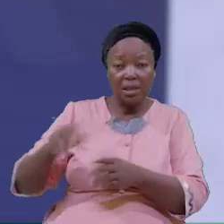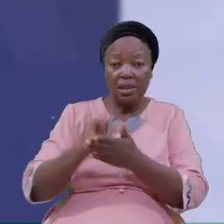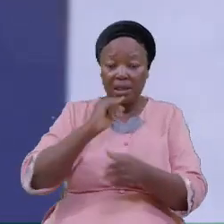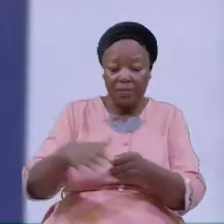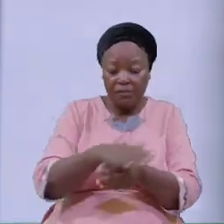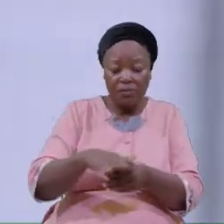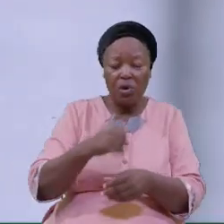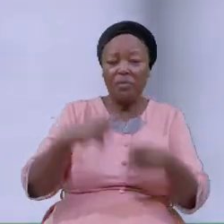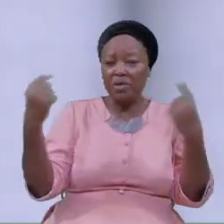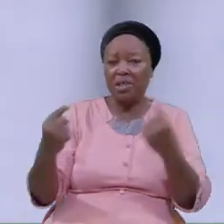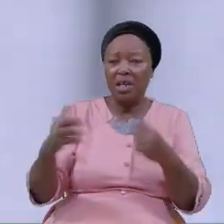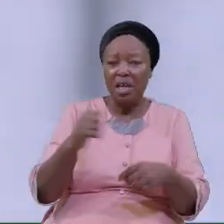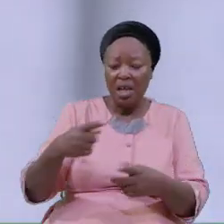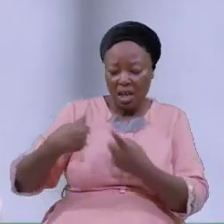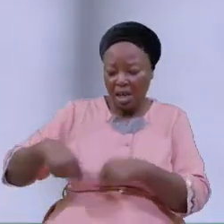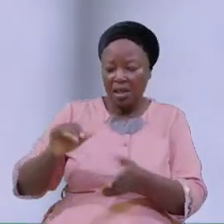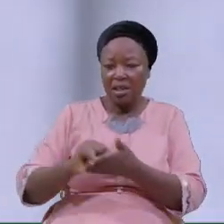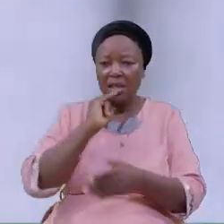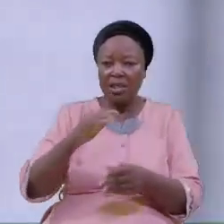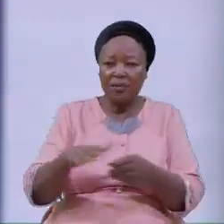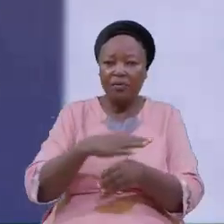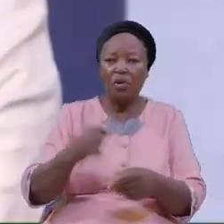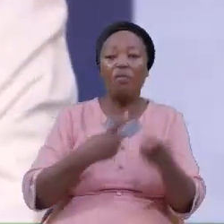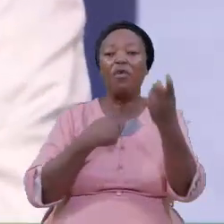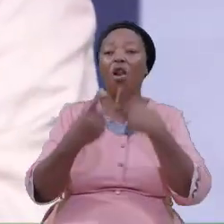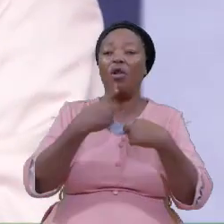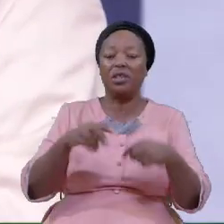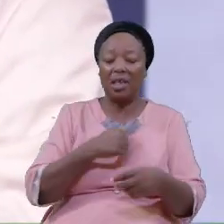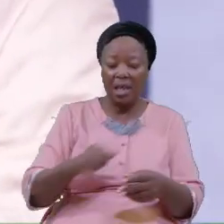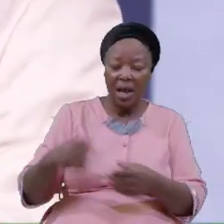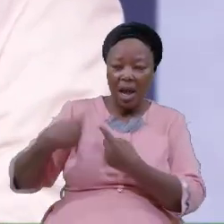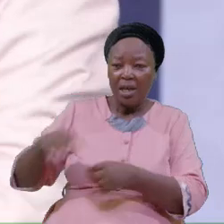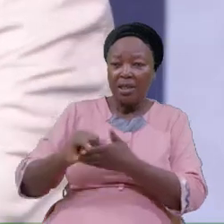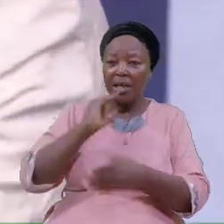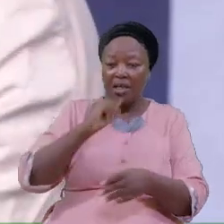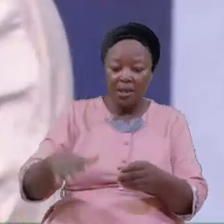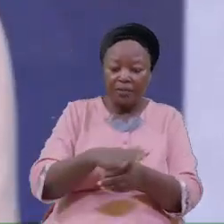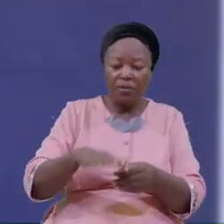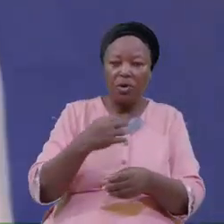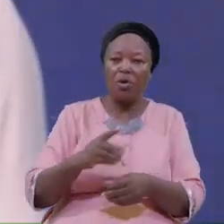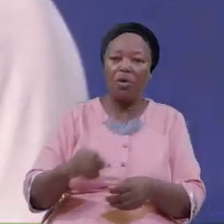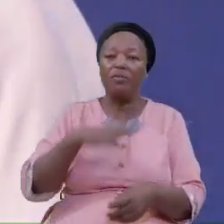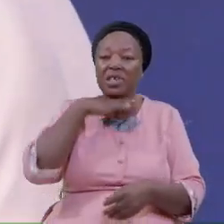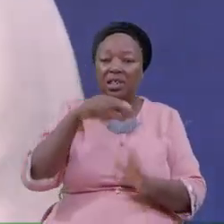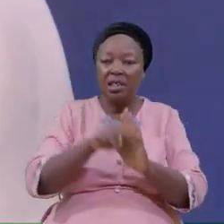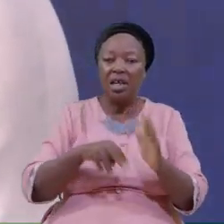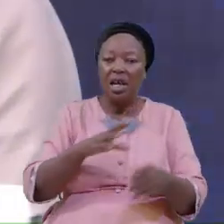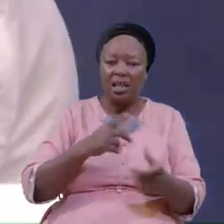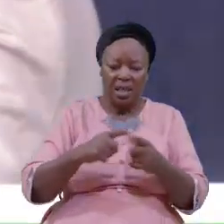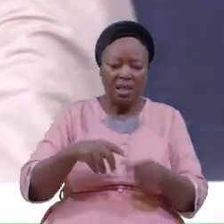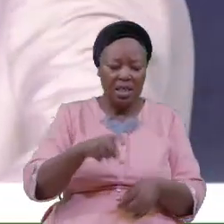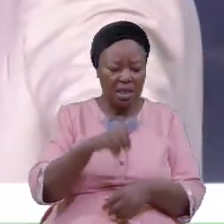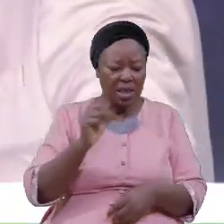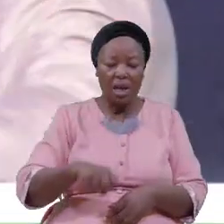heart that is full of lust, a heart that is full of defilement, and he could only see women.